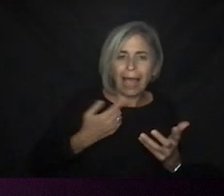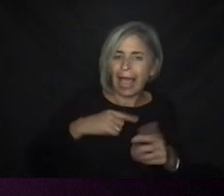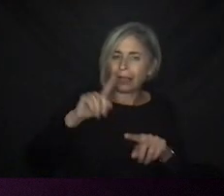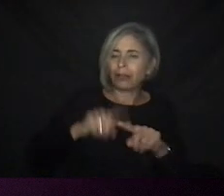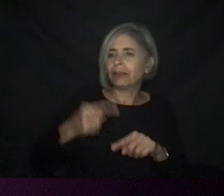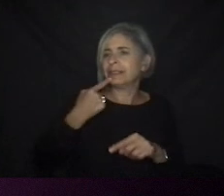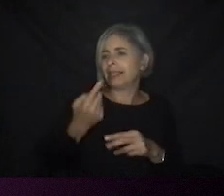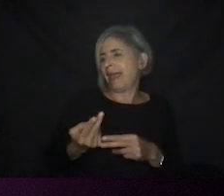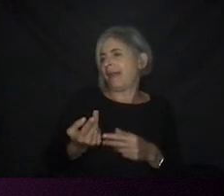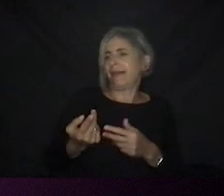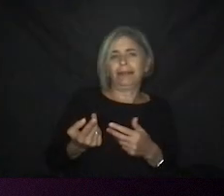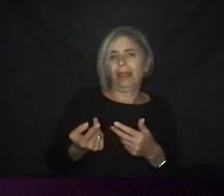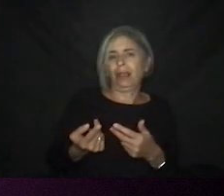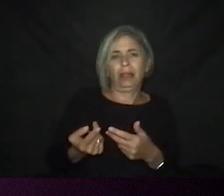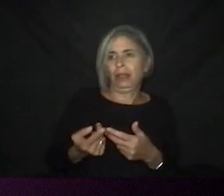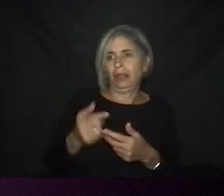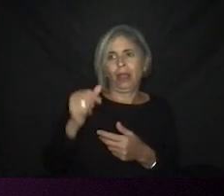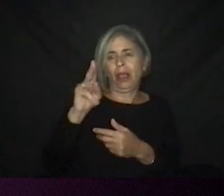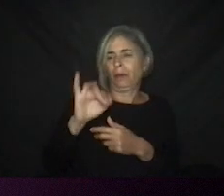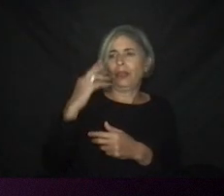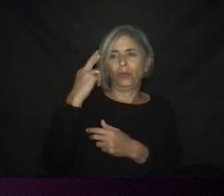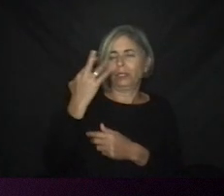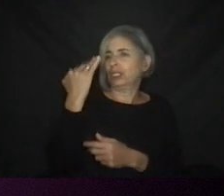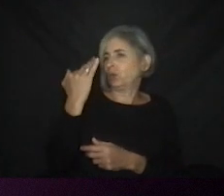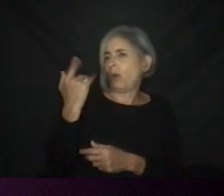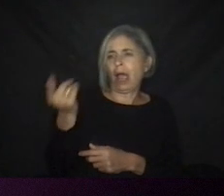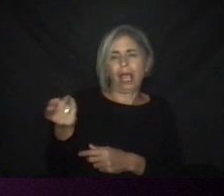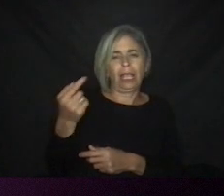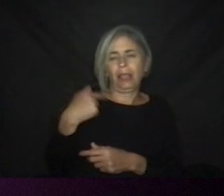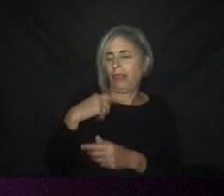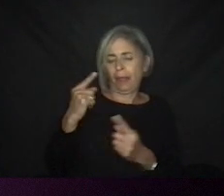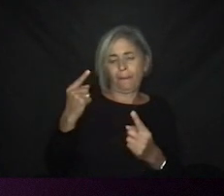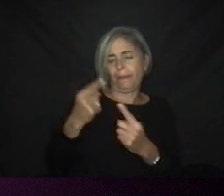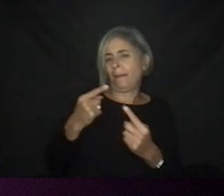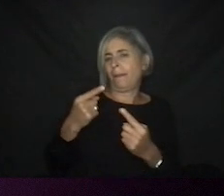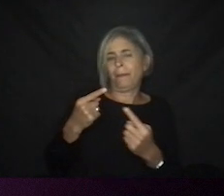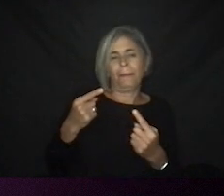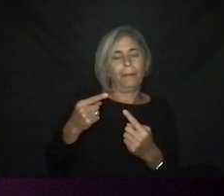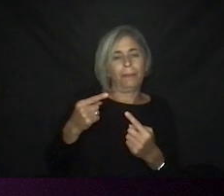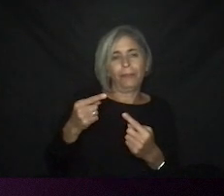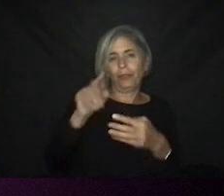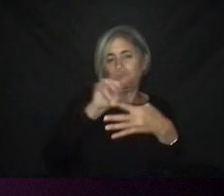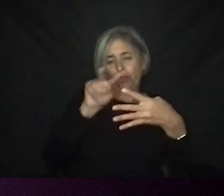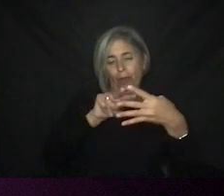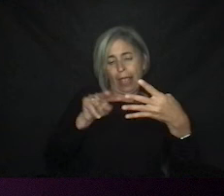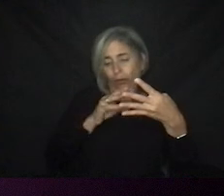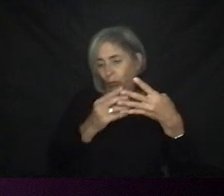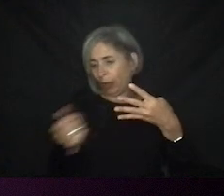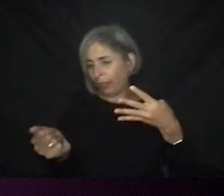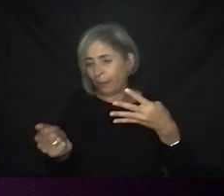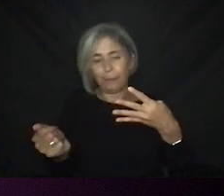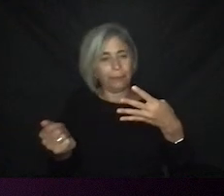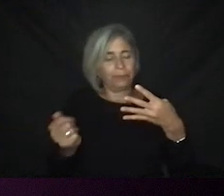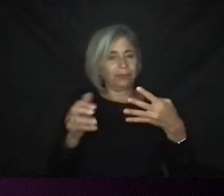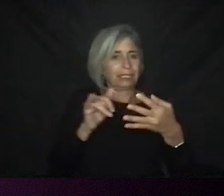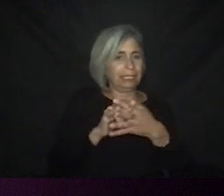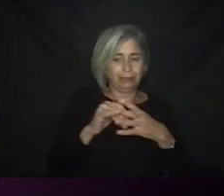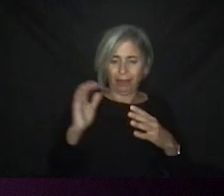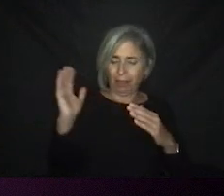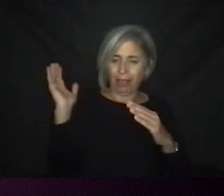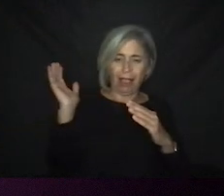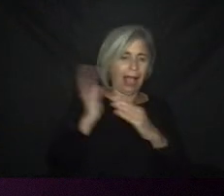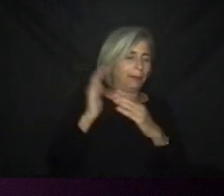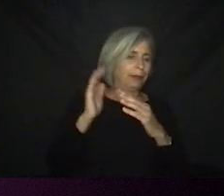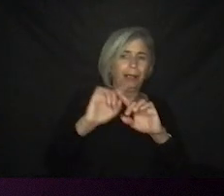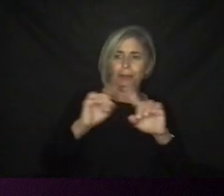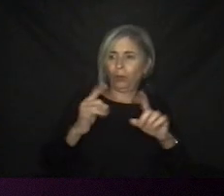sat there and been like, "Look, reason, Aubrey, the reason is because the point and polygon algorithm, it's optimized, but